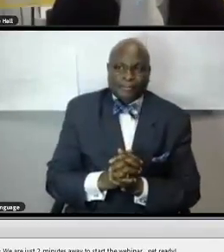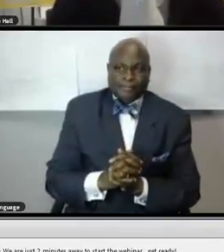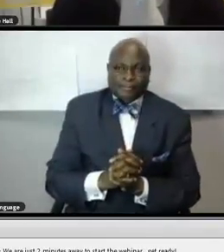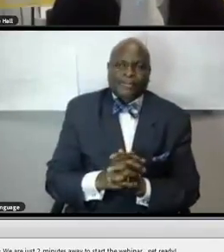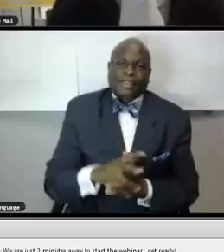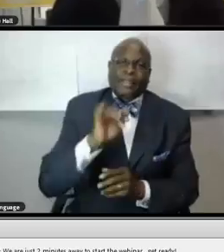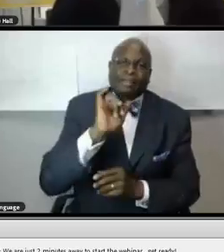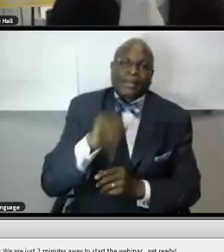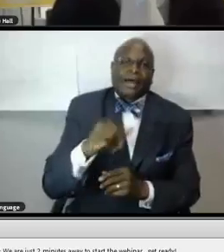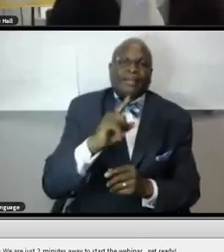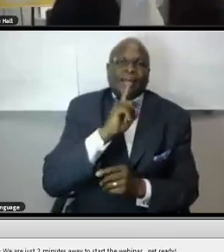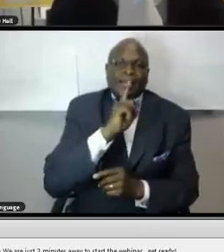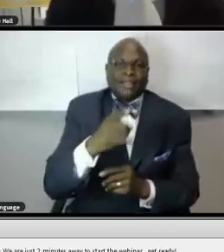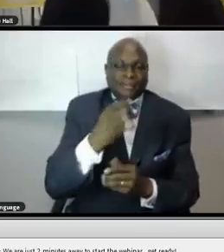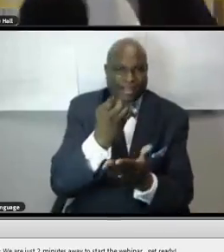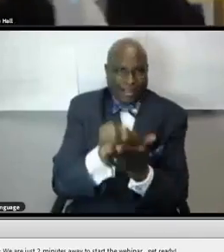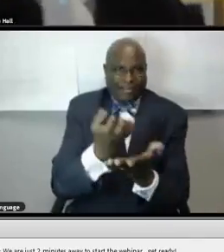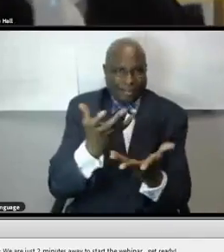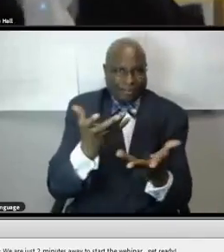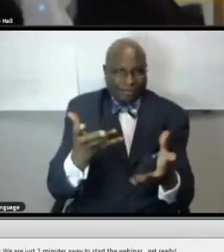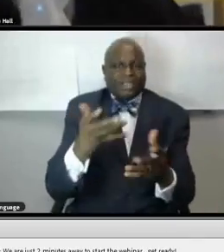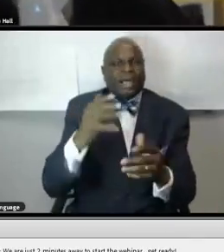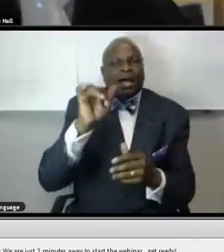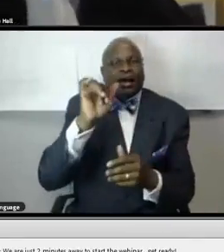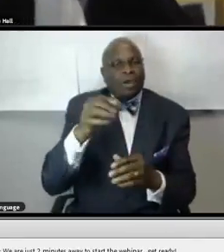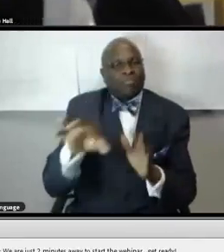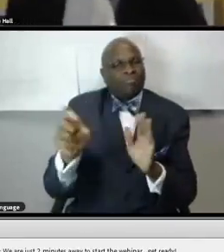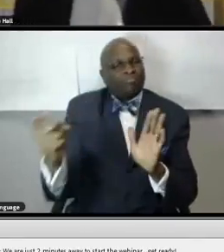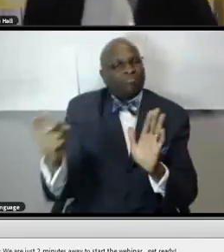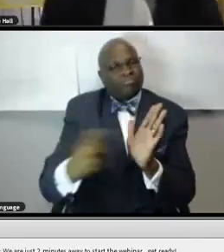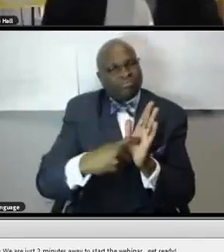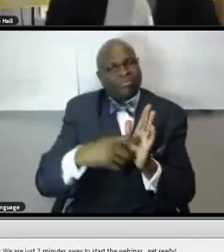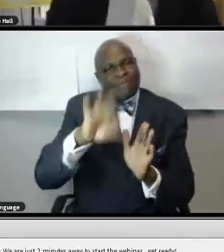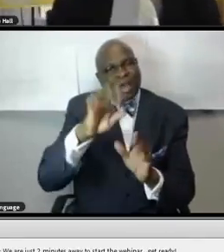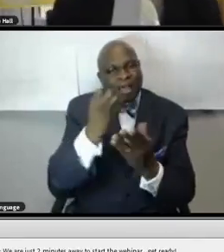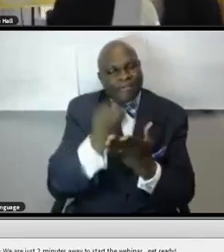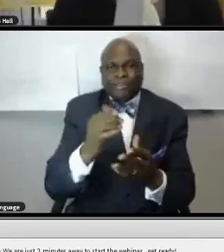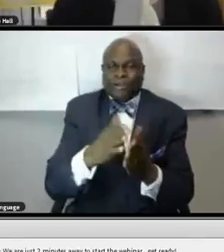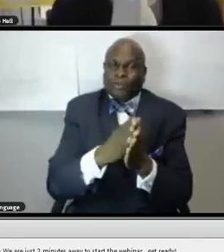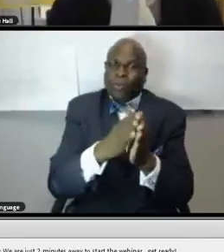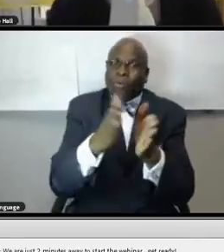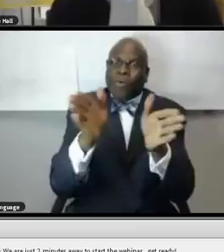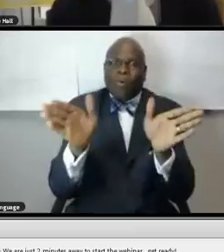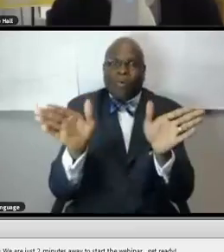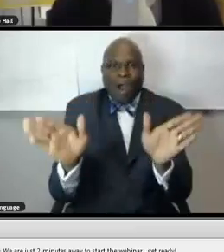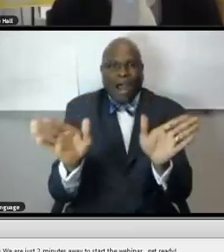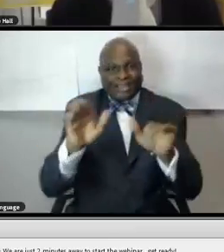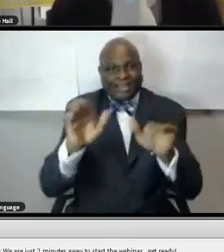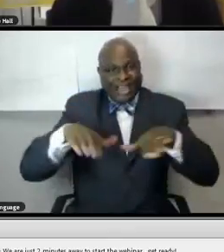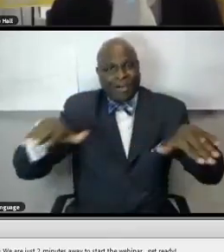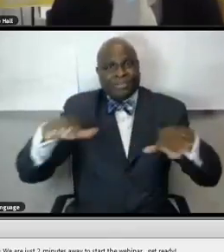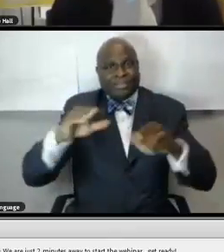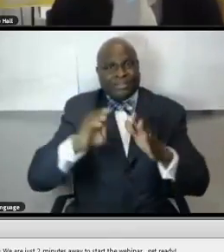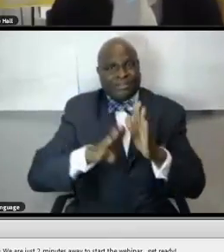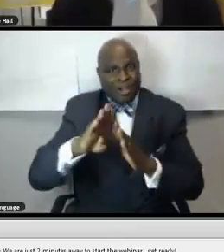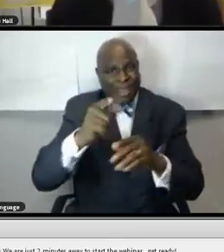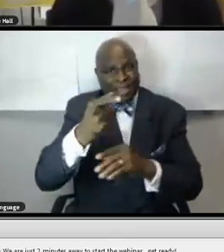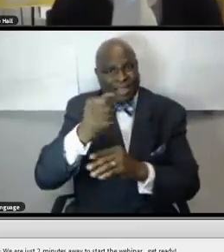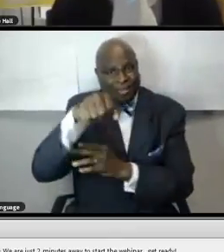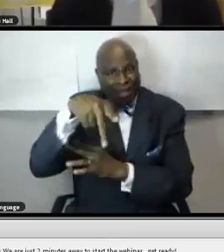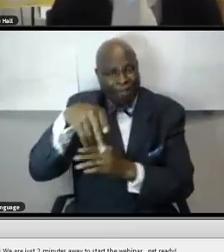is that there is evidence, we have found evidence, that there is a wide Indigenous child development gap. It opens